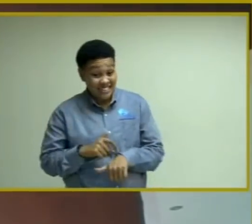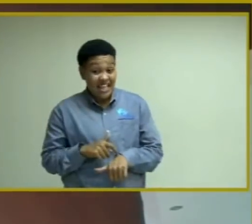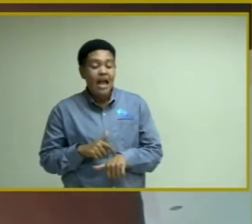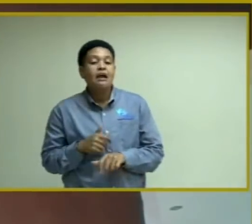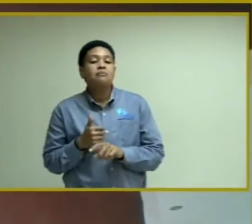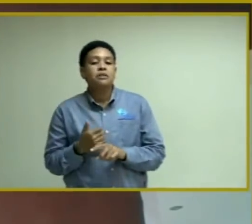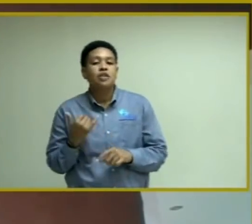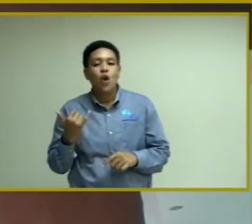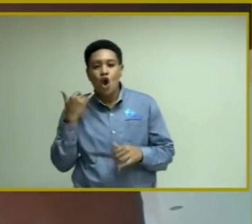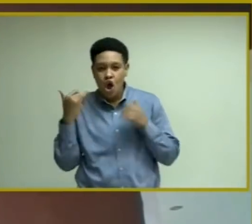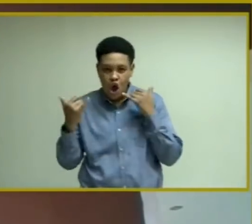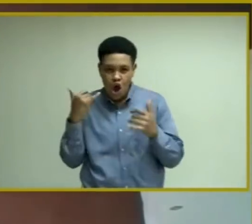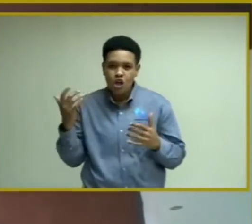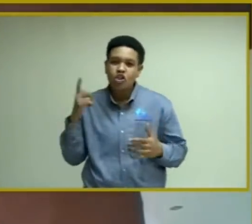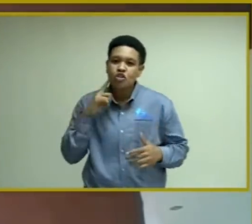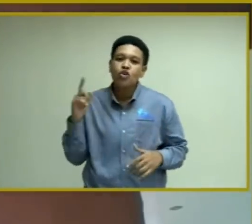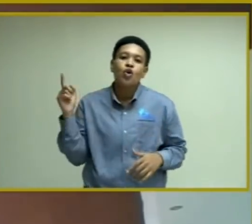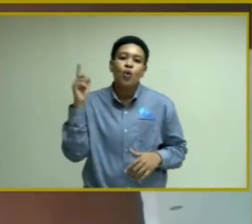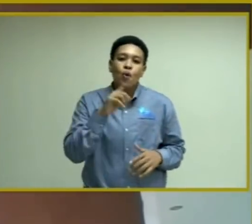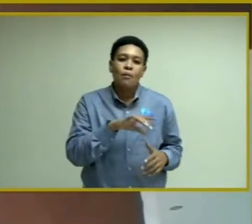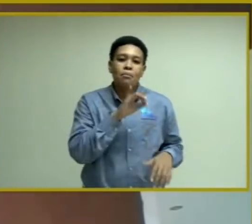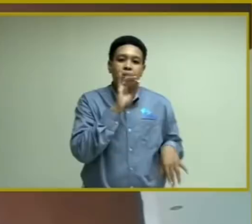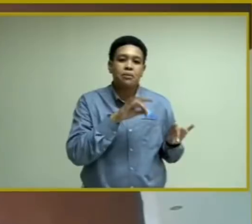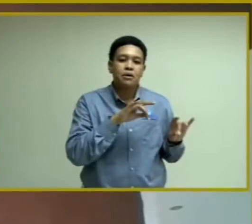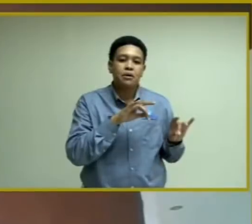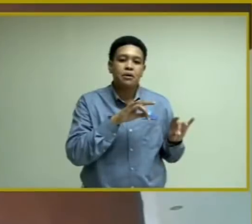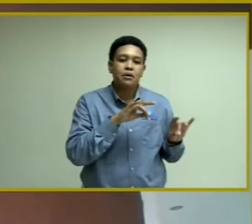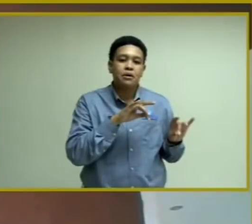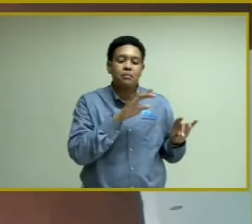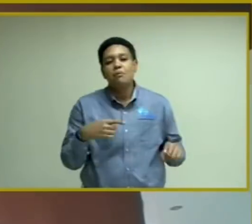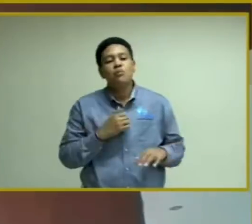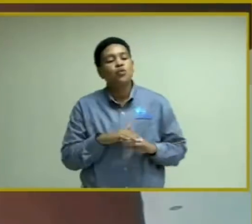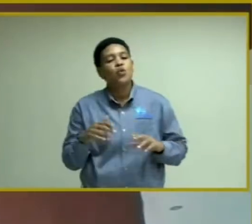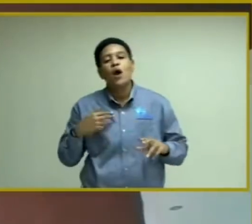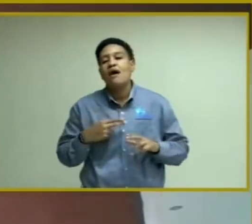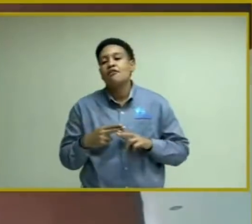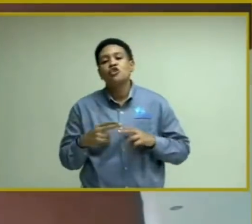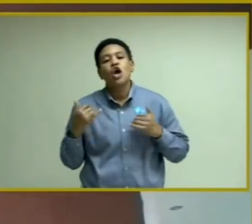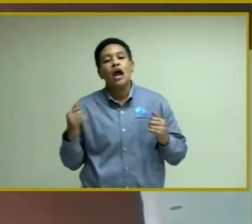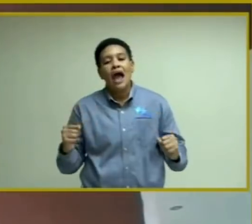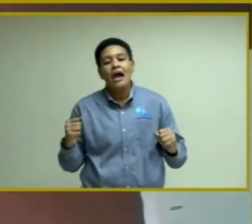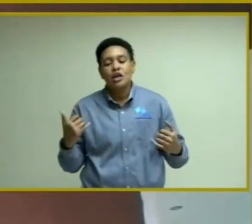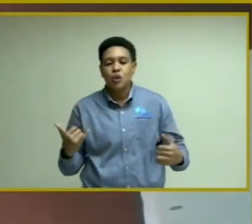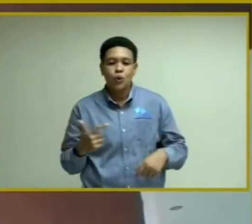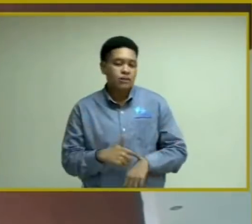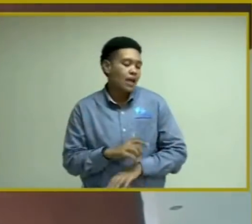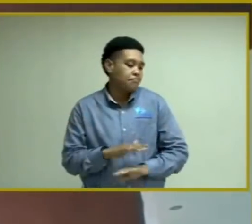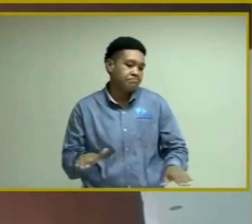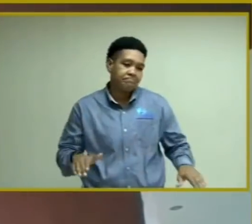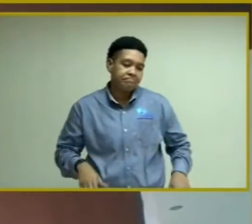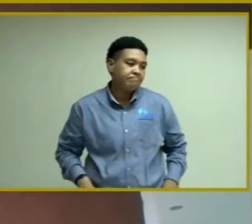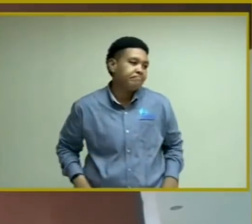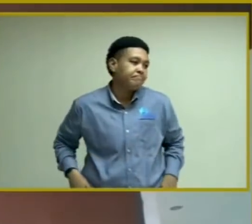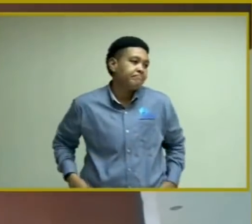are being called to come in for their doses. So we don't have a shortage at this time.